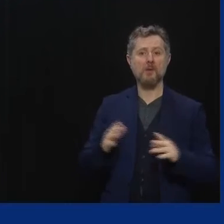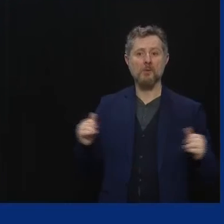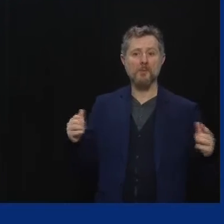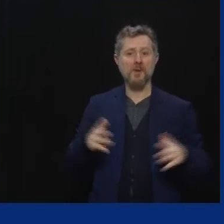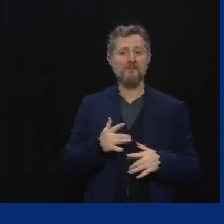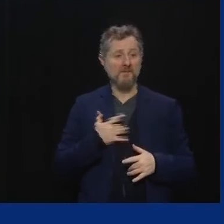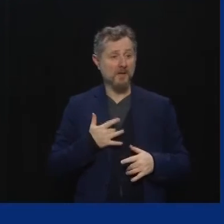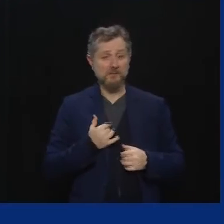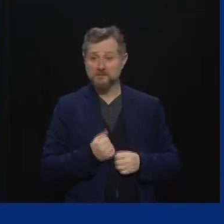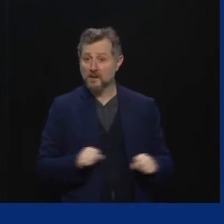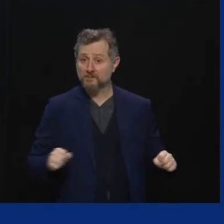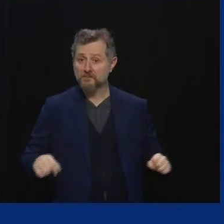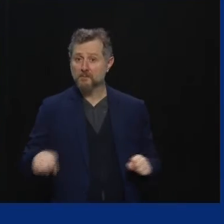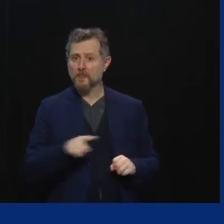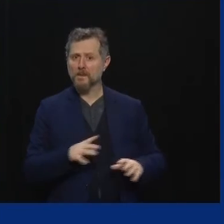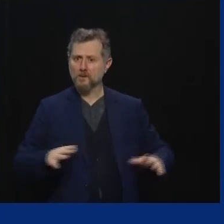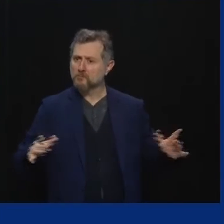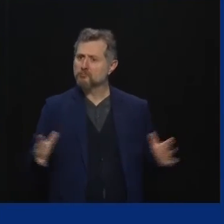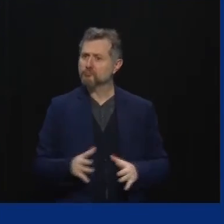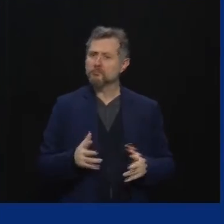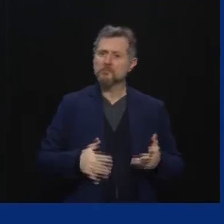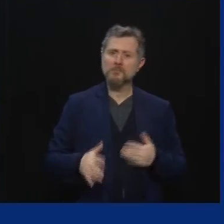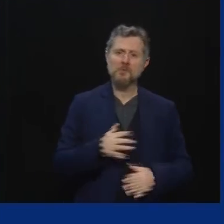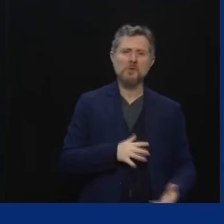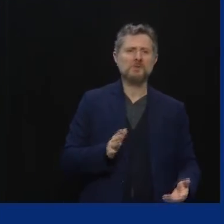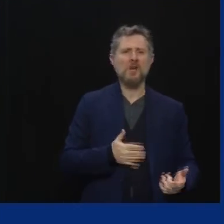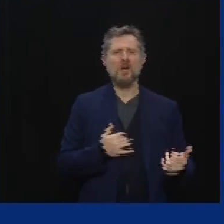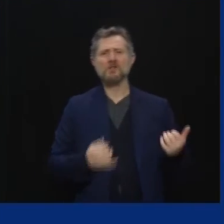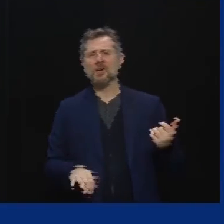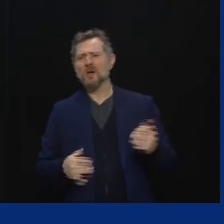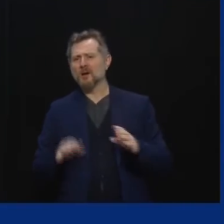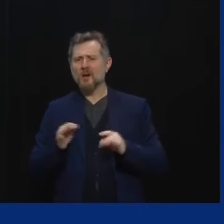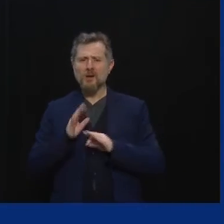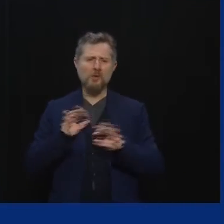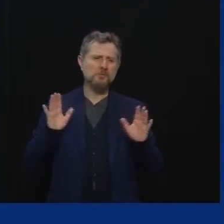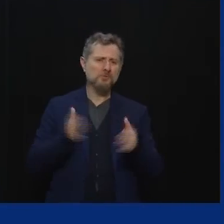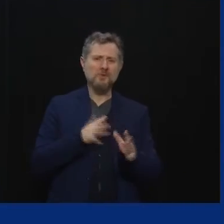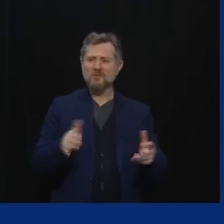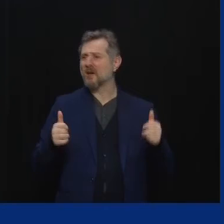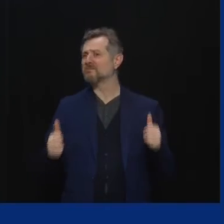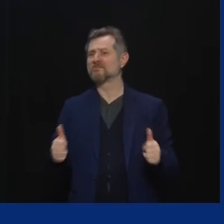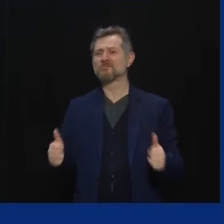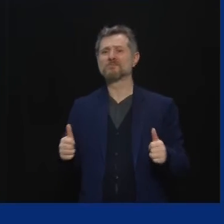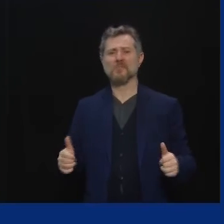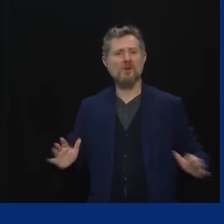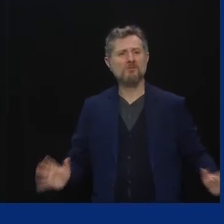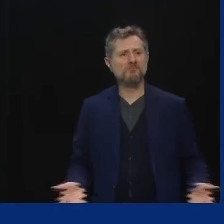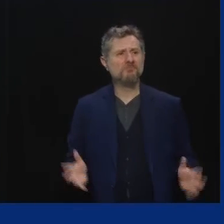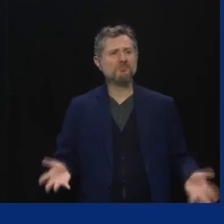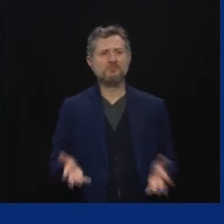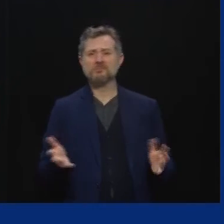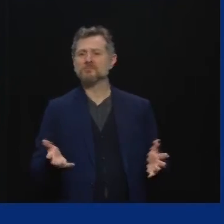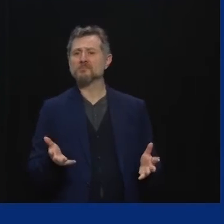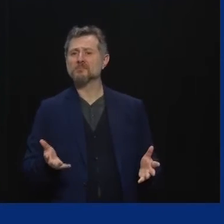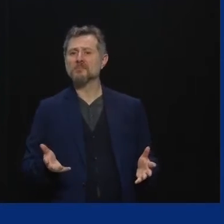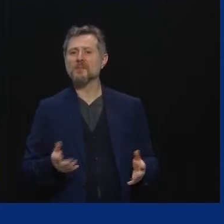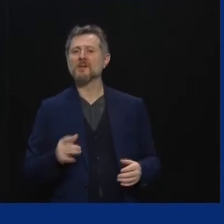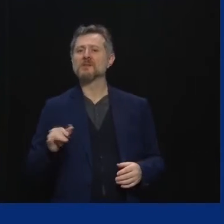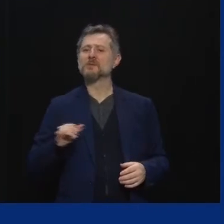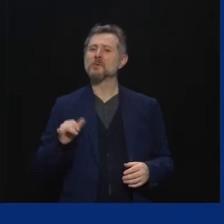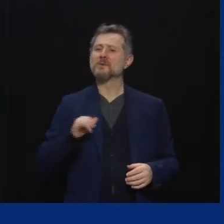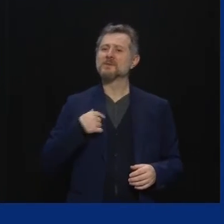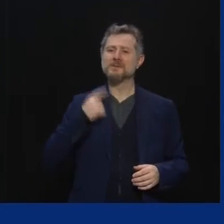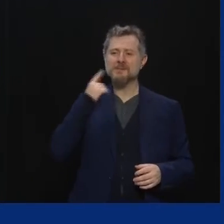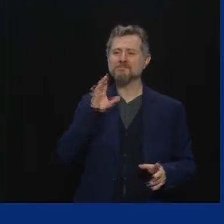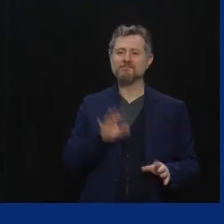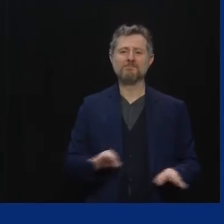to places together and concerts and plays, and that is good. We're encouraging that. We believe also that it's important for